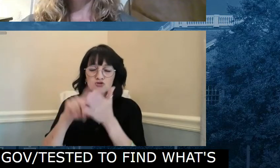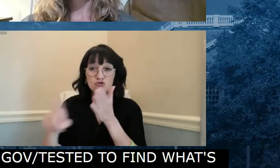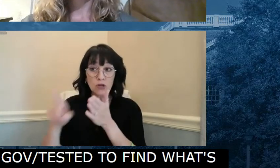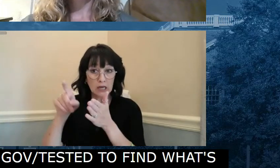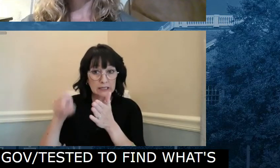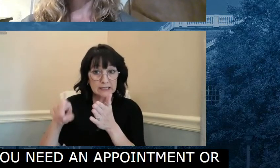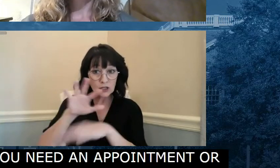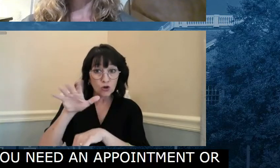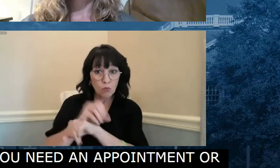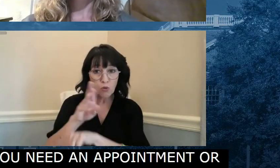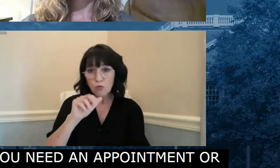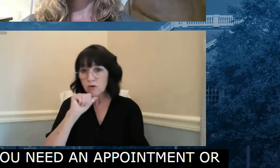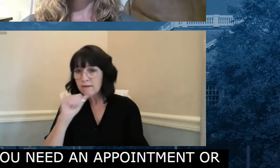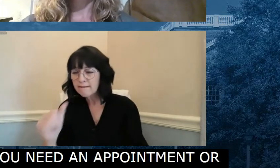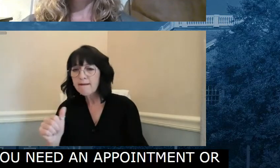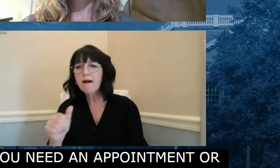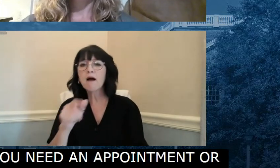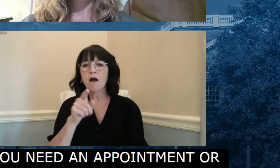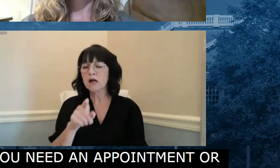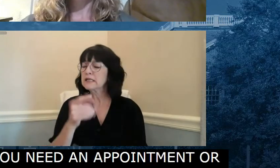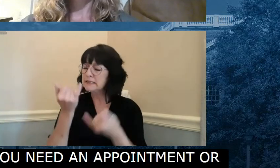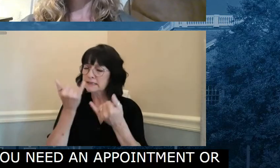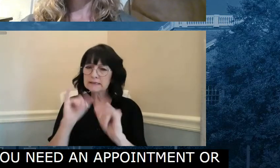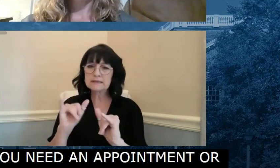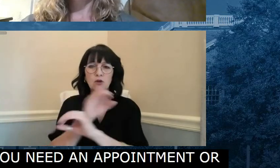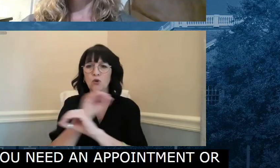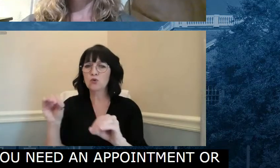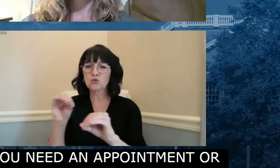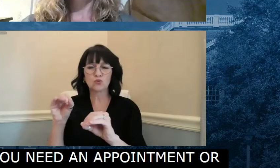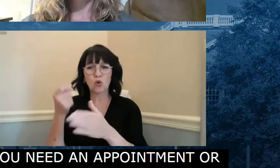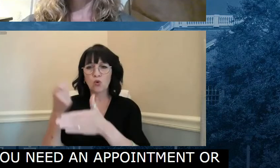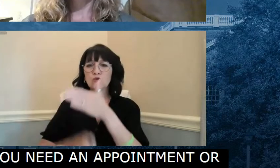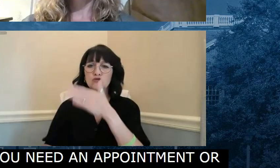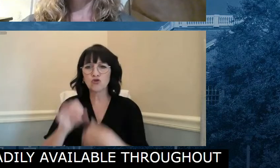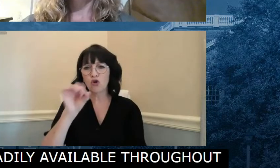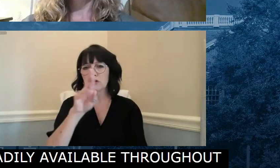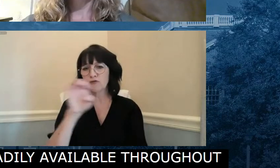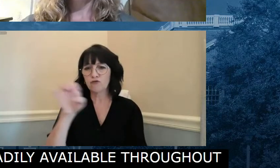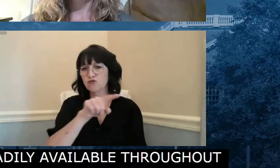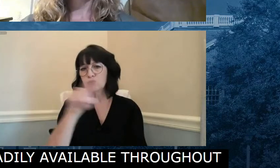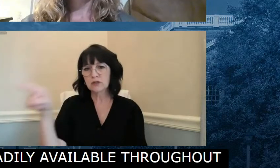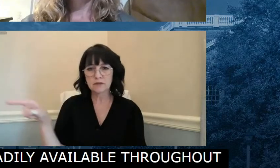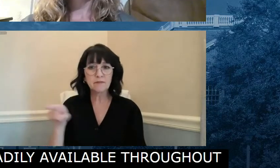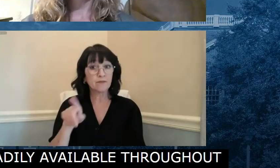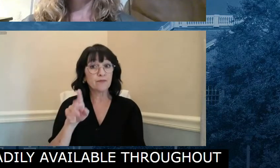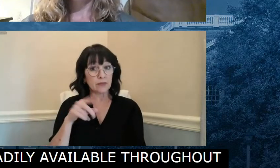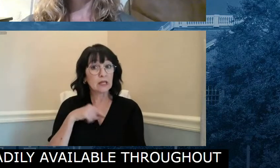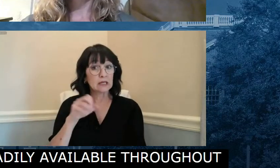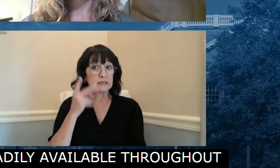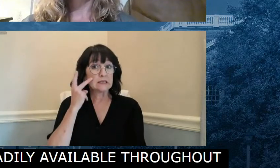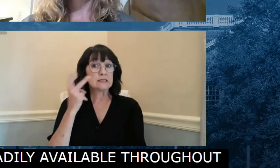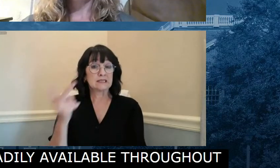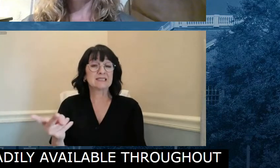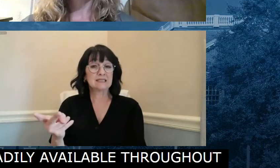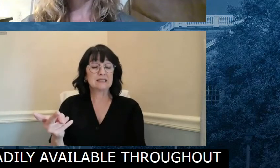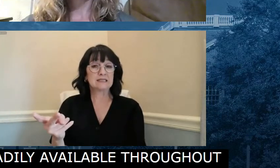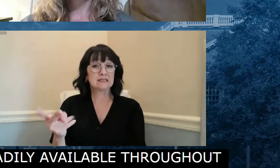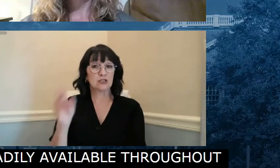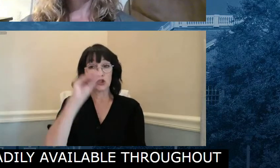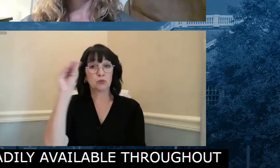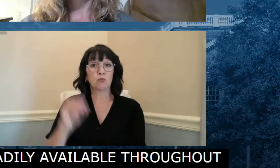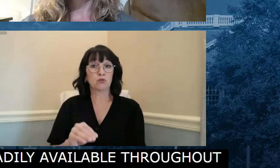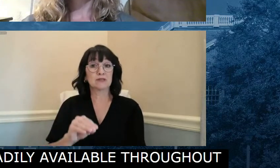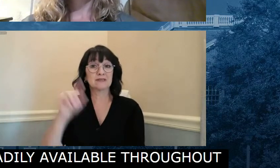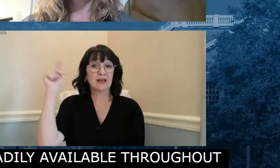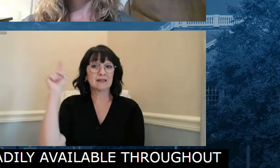free and it is still readily available throughout the state. We did see another about 15% decline last week in testing. So, I think